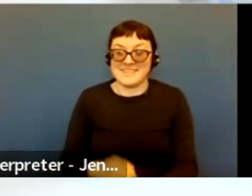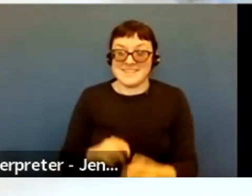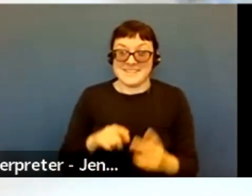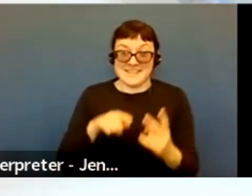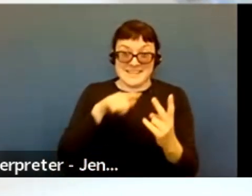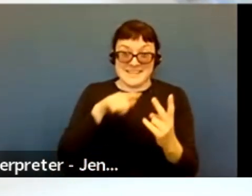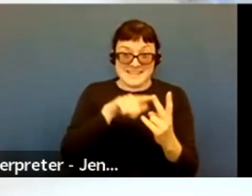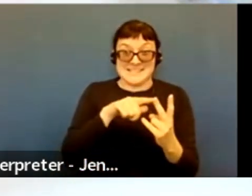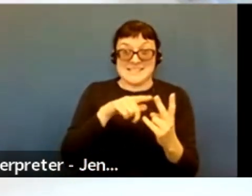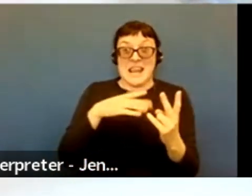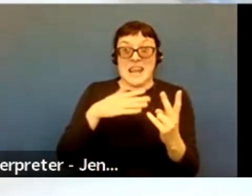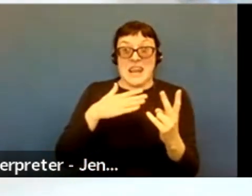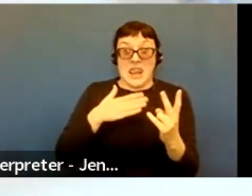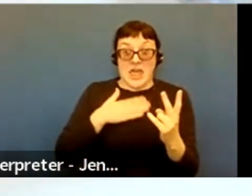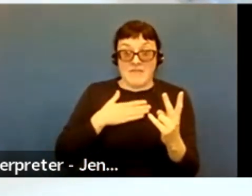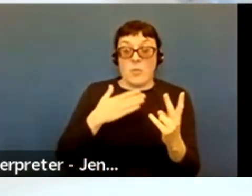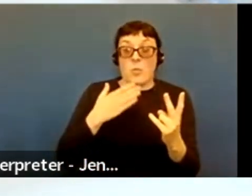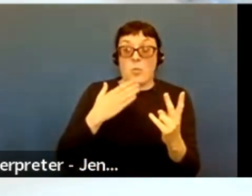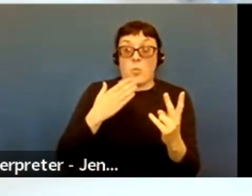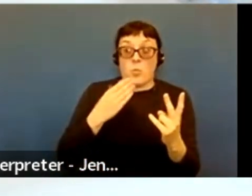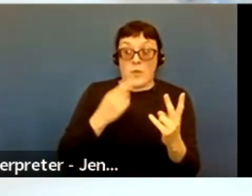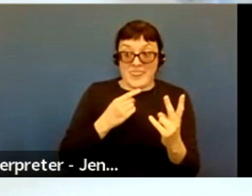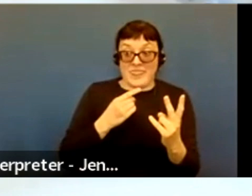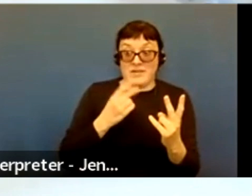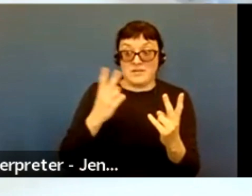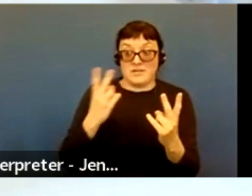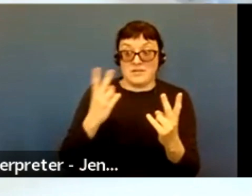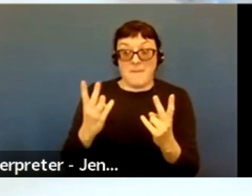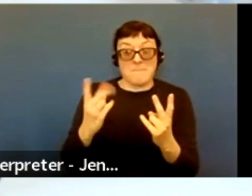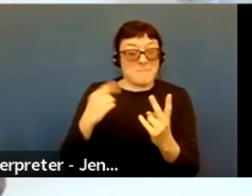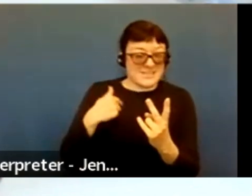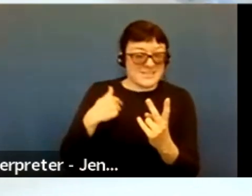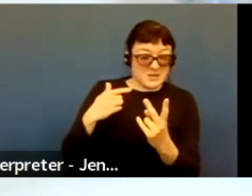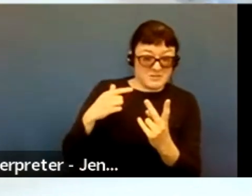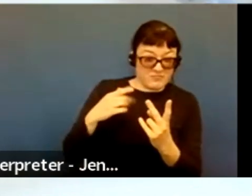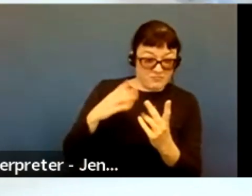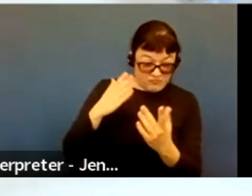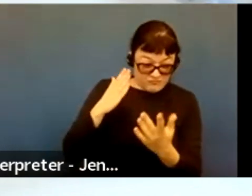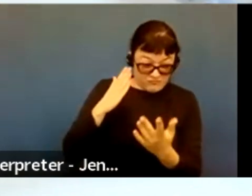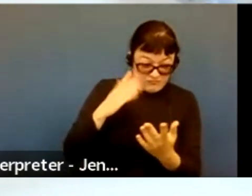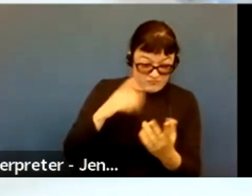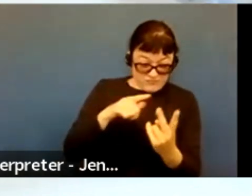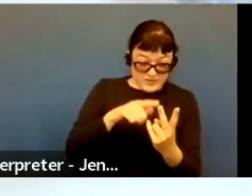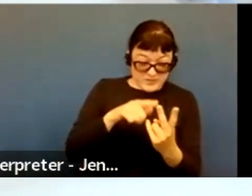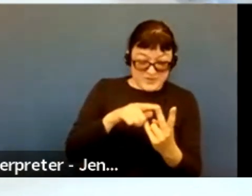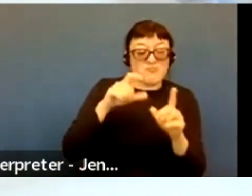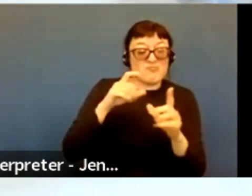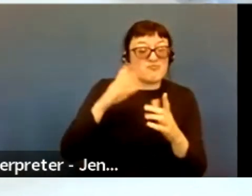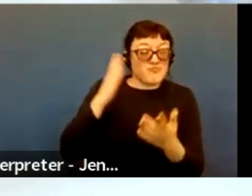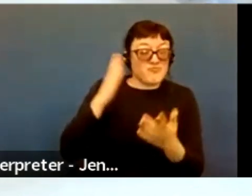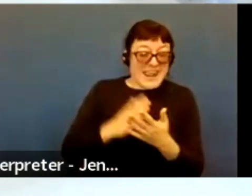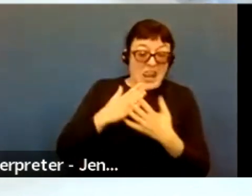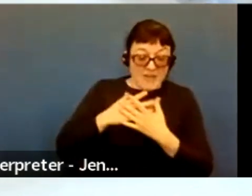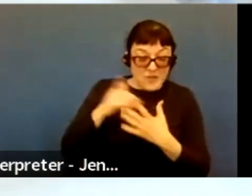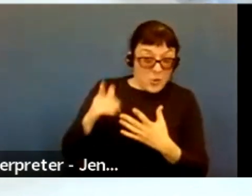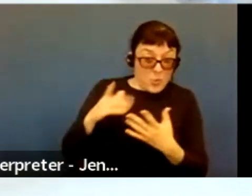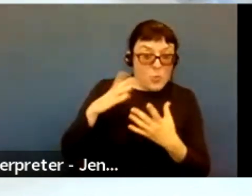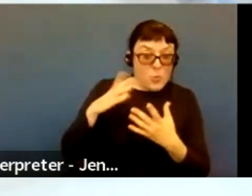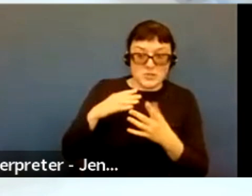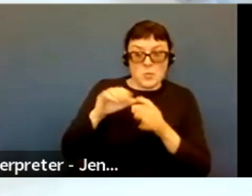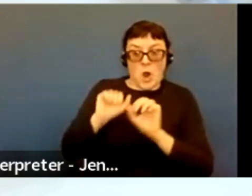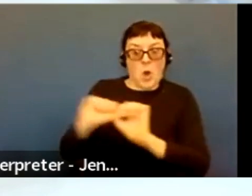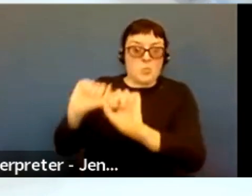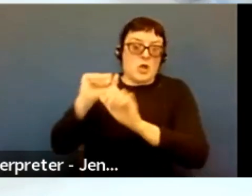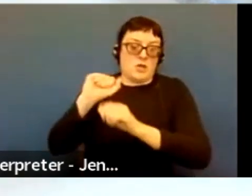And he says he's in love with Hermia as well, but is he just trying to possess her? If someone's not in love with you and you insist on them marrying